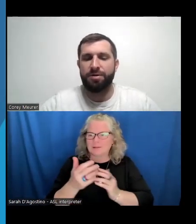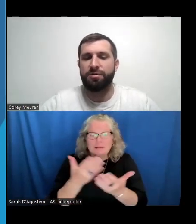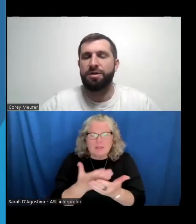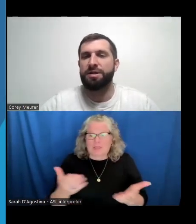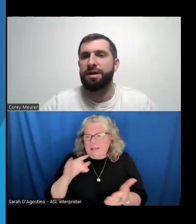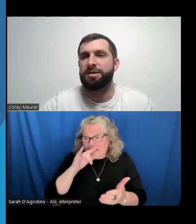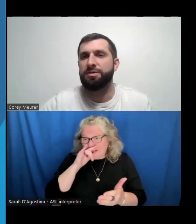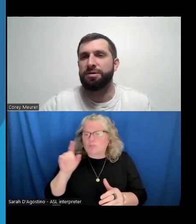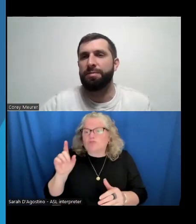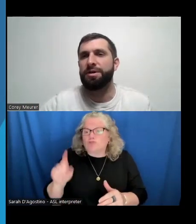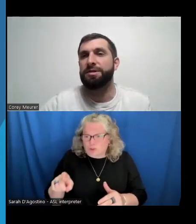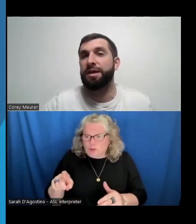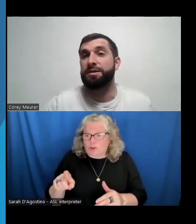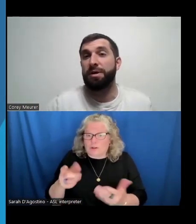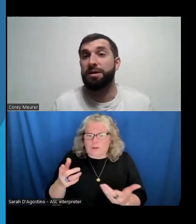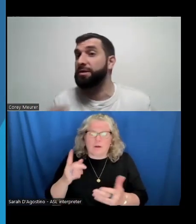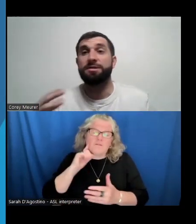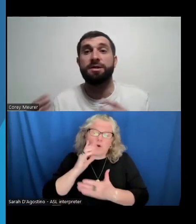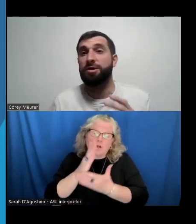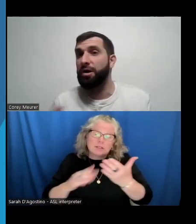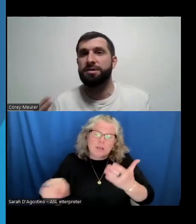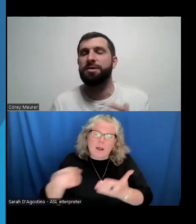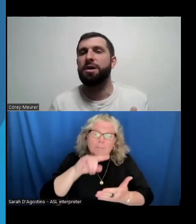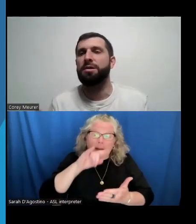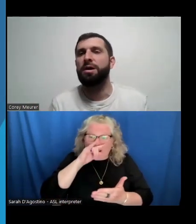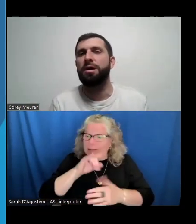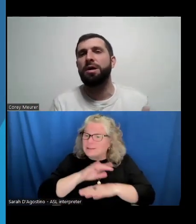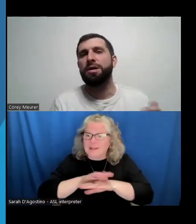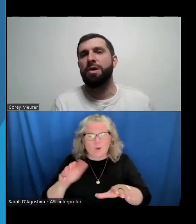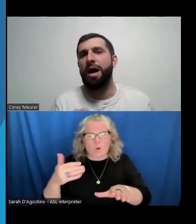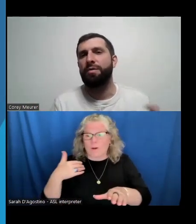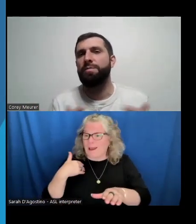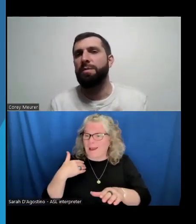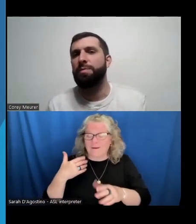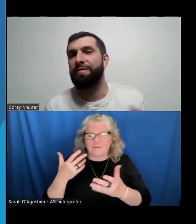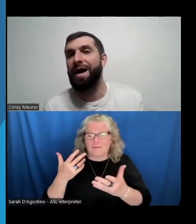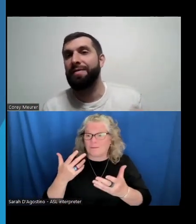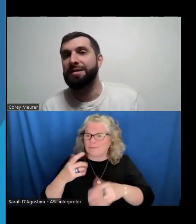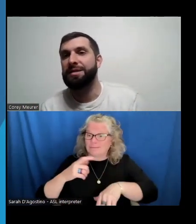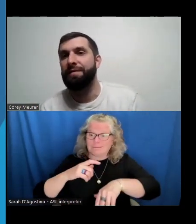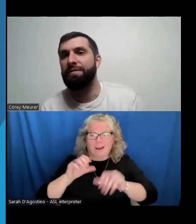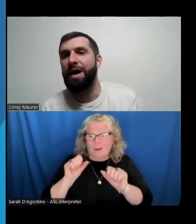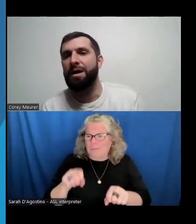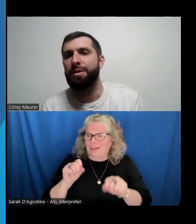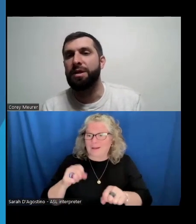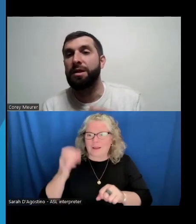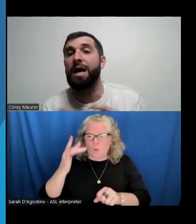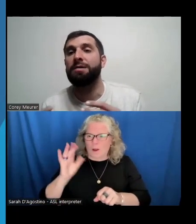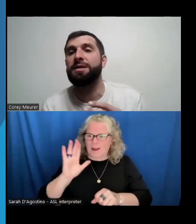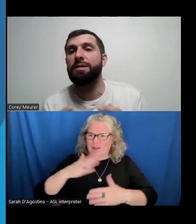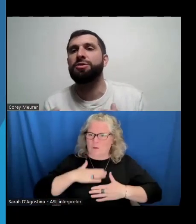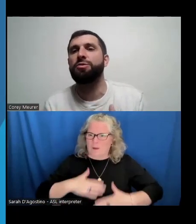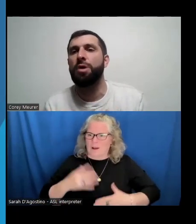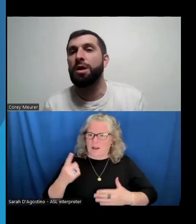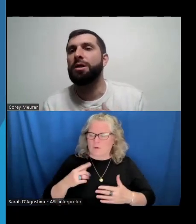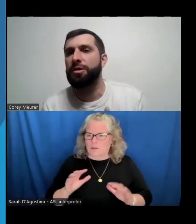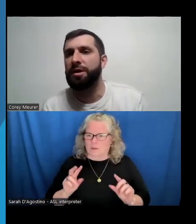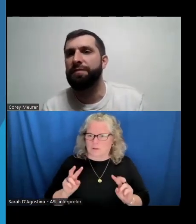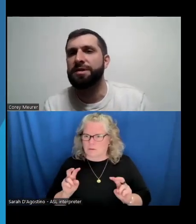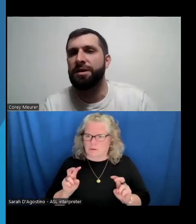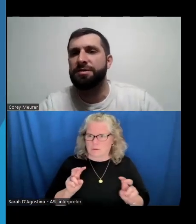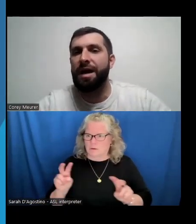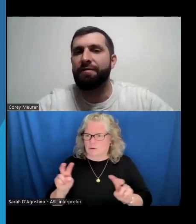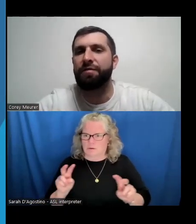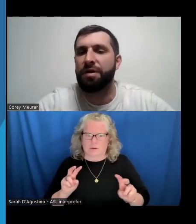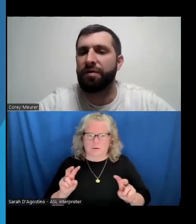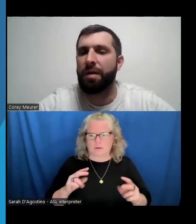have the opportunity to get to do some of these things because they're such constantly on alert. So how do we maybe provide that safe environment that allows them to learn